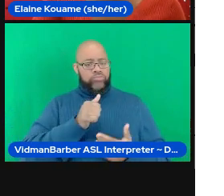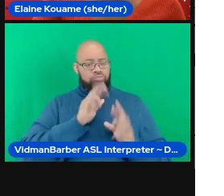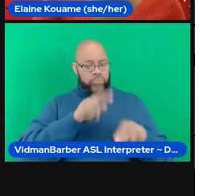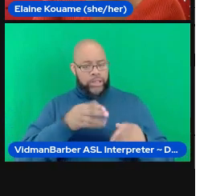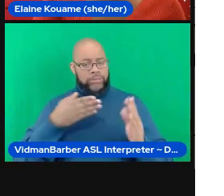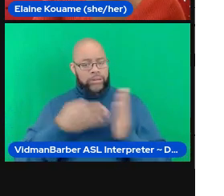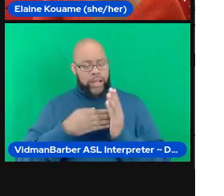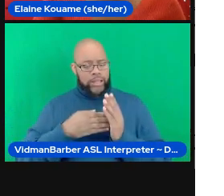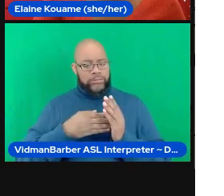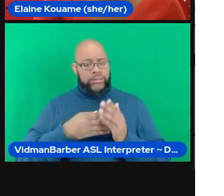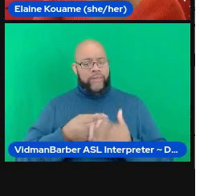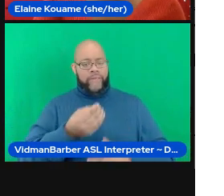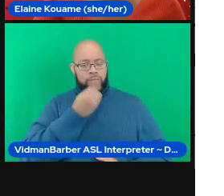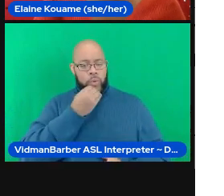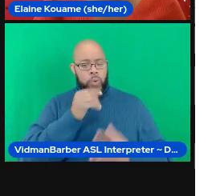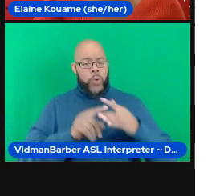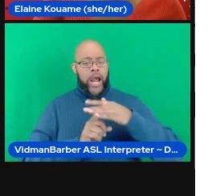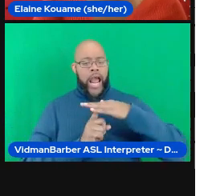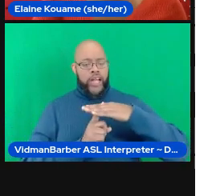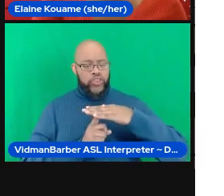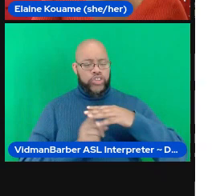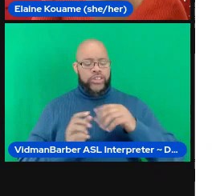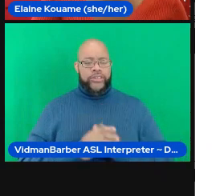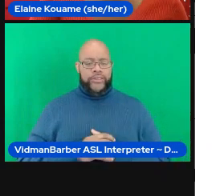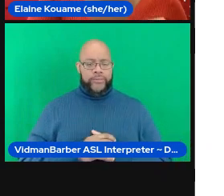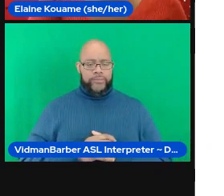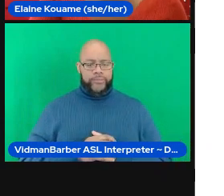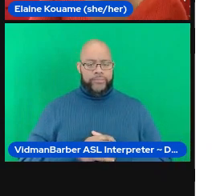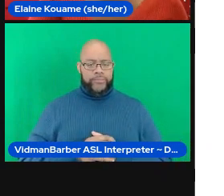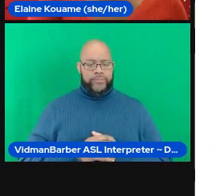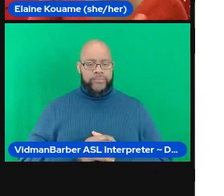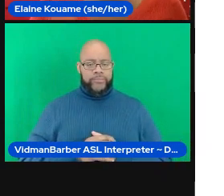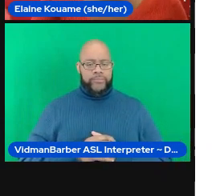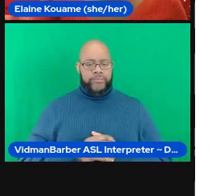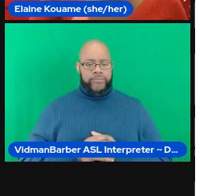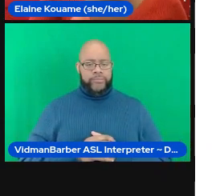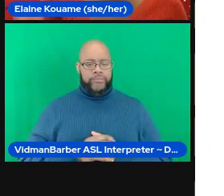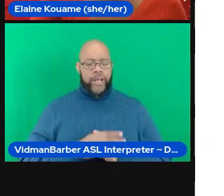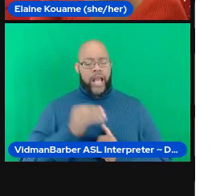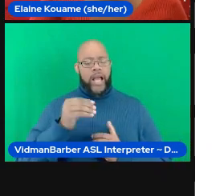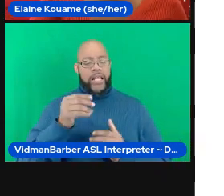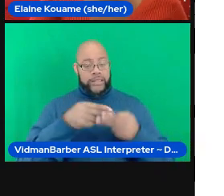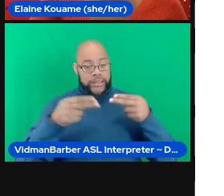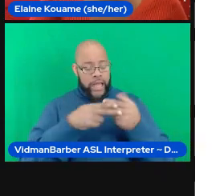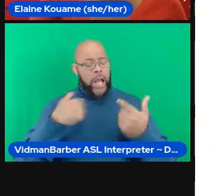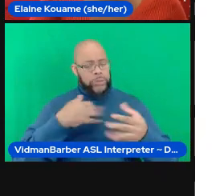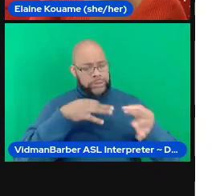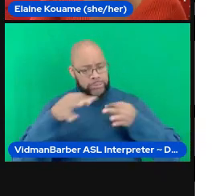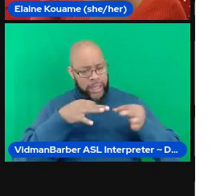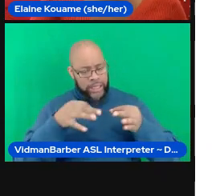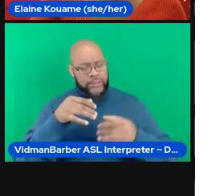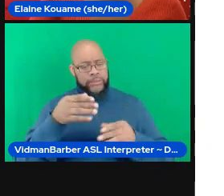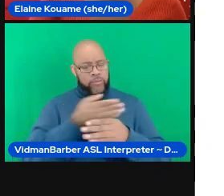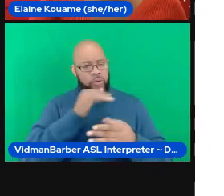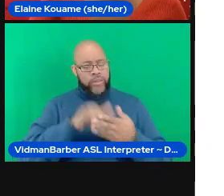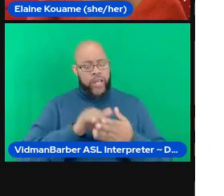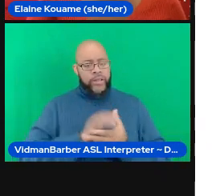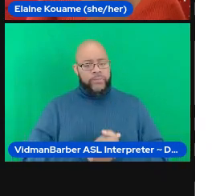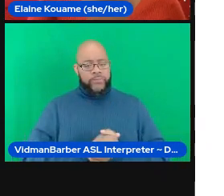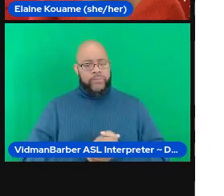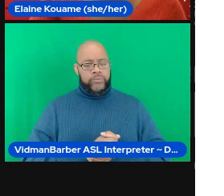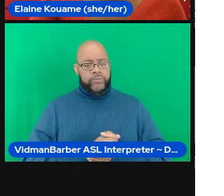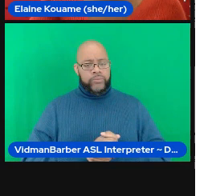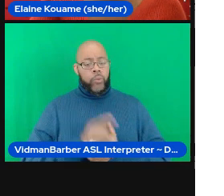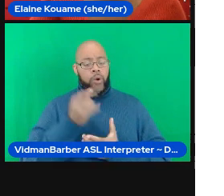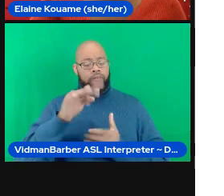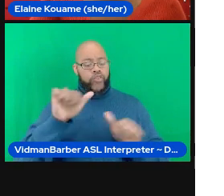against dietary antigens. And the slide I was explaining earlier is that one of